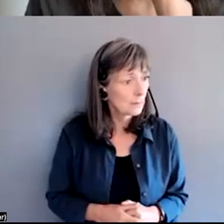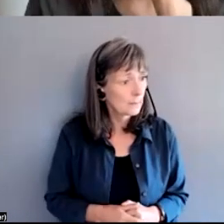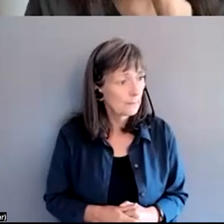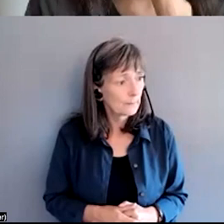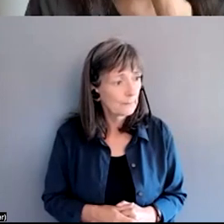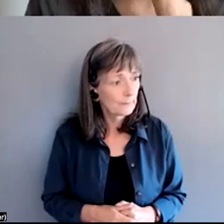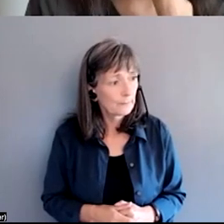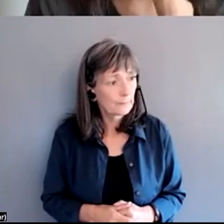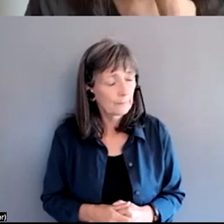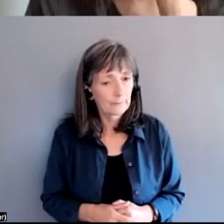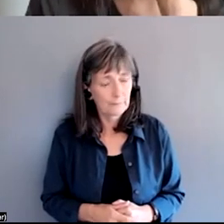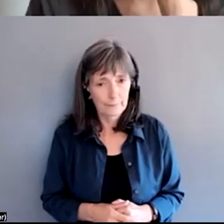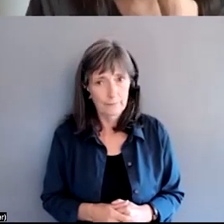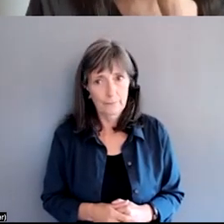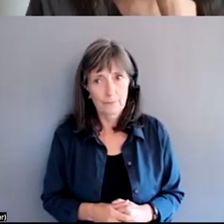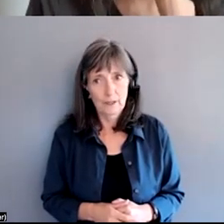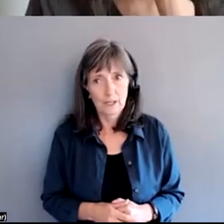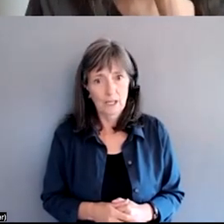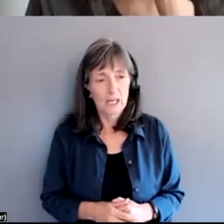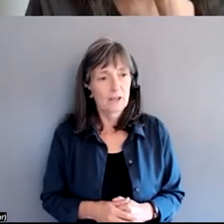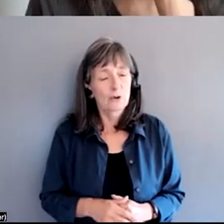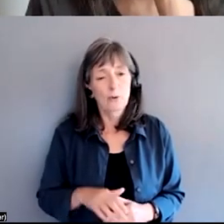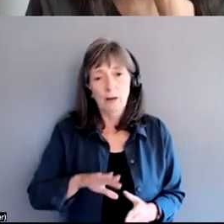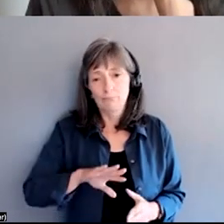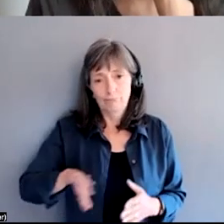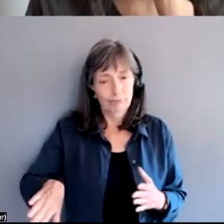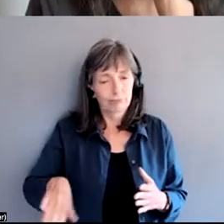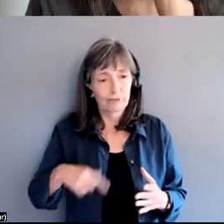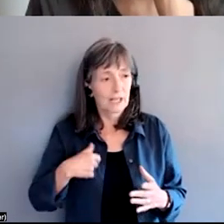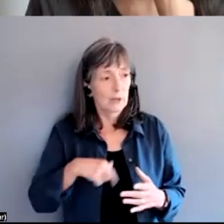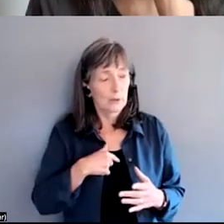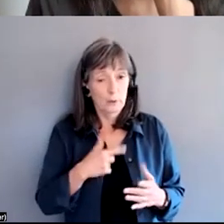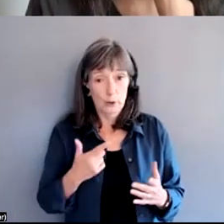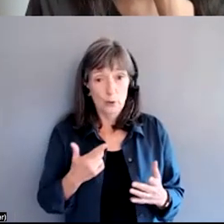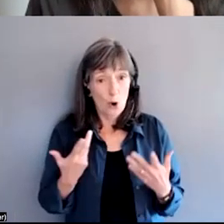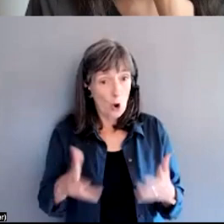To like, to just forfeit the equity that you've gotten